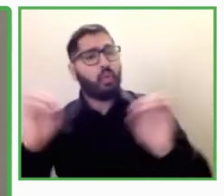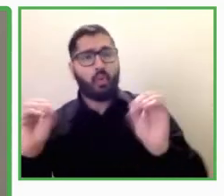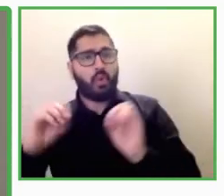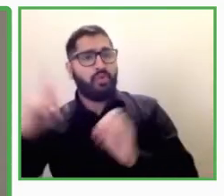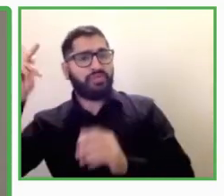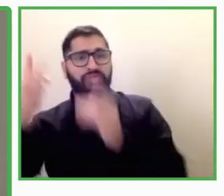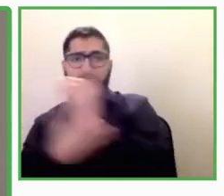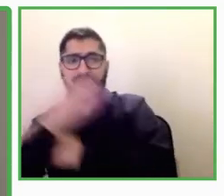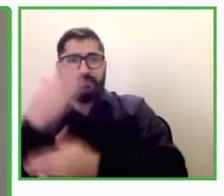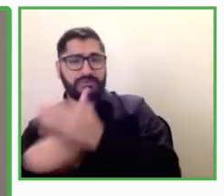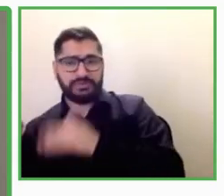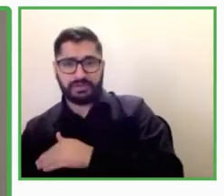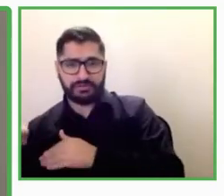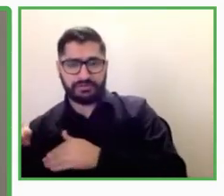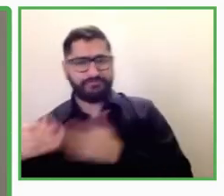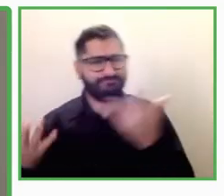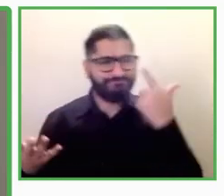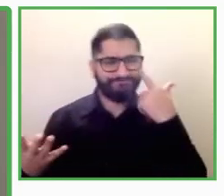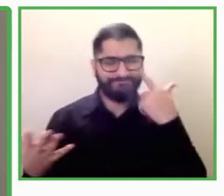non-disabled,